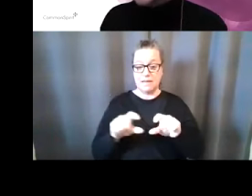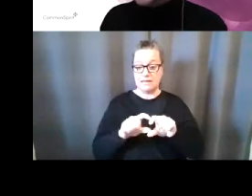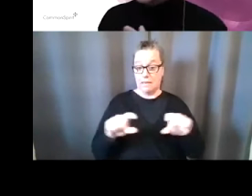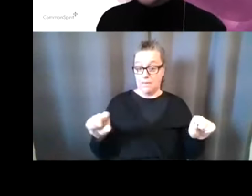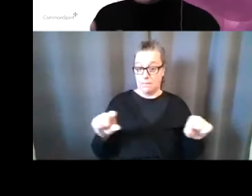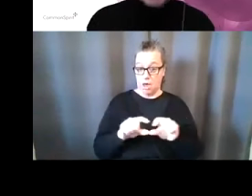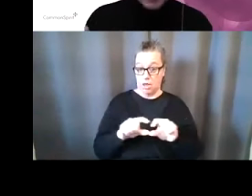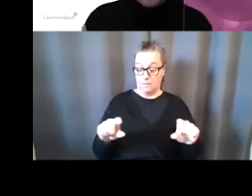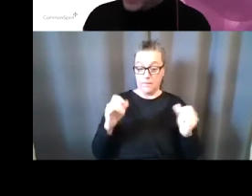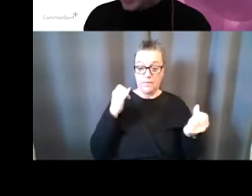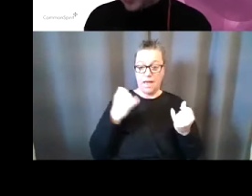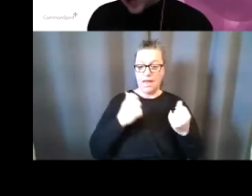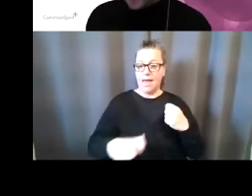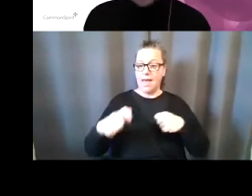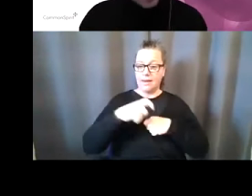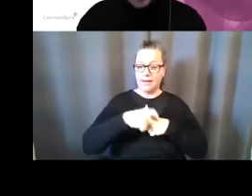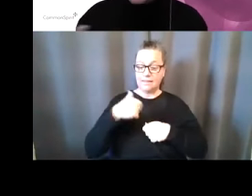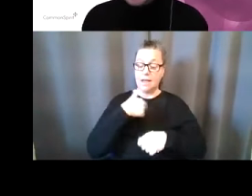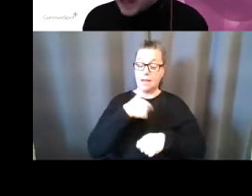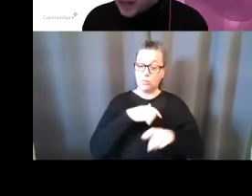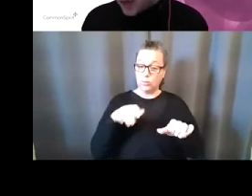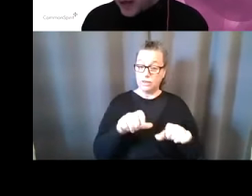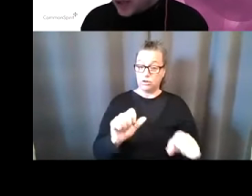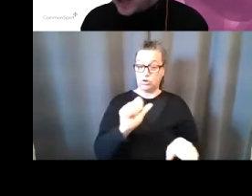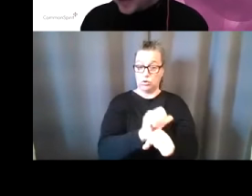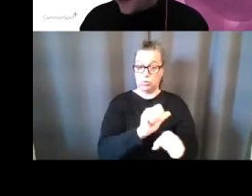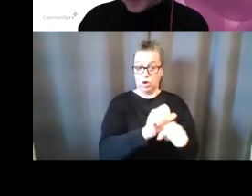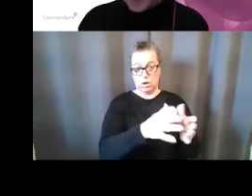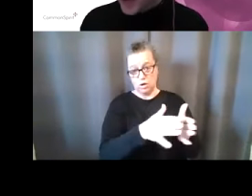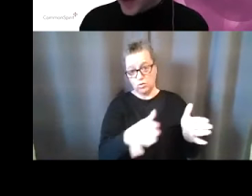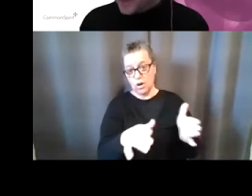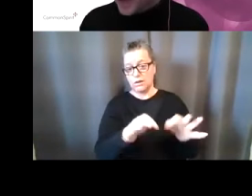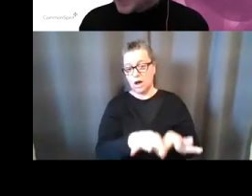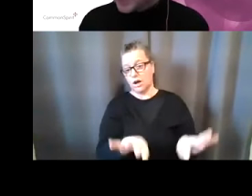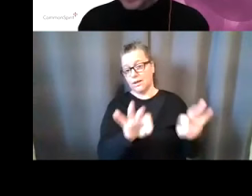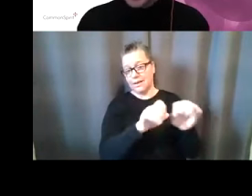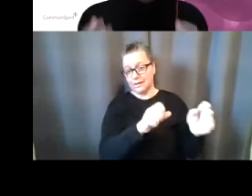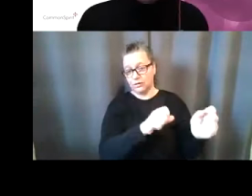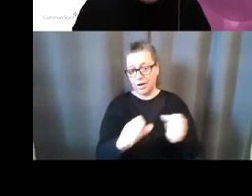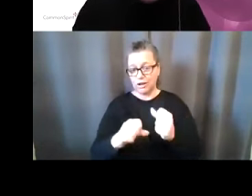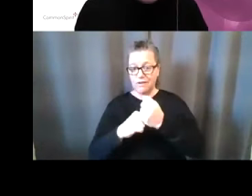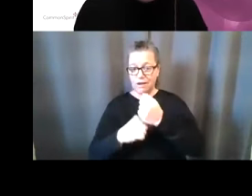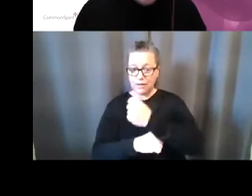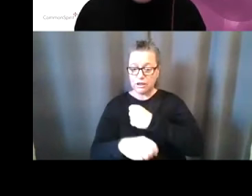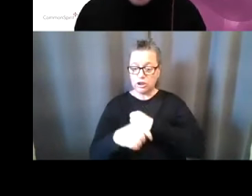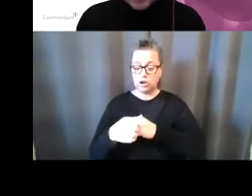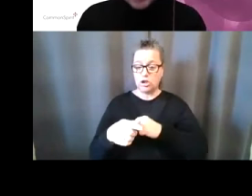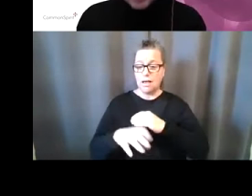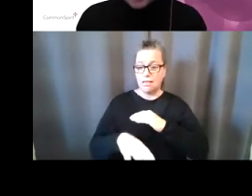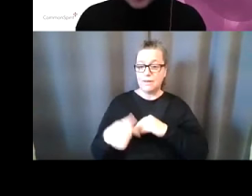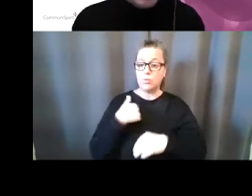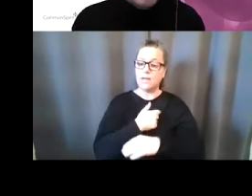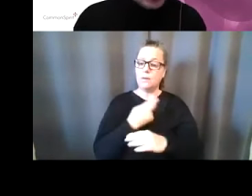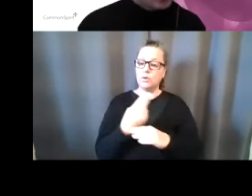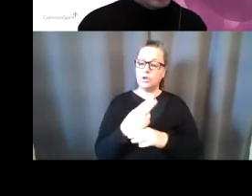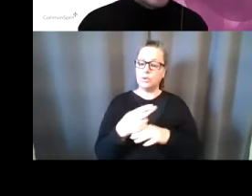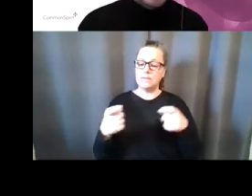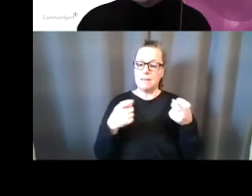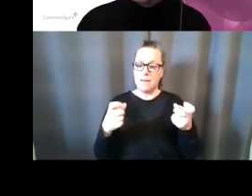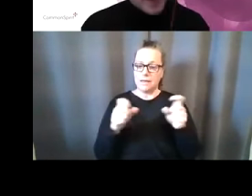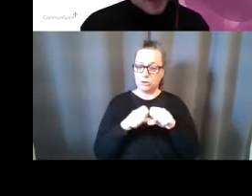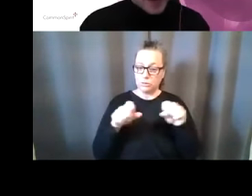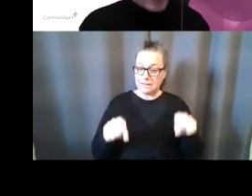the idea is that anytime that we do work across our key strategies or foundational elements, we are using our management system. We're using the